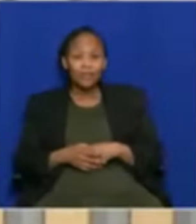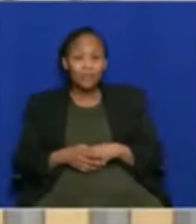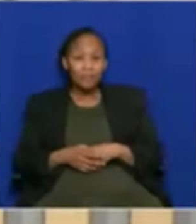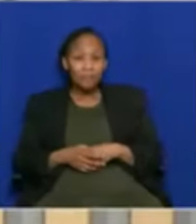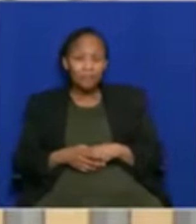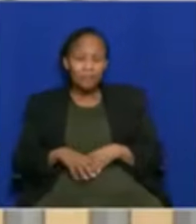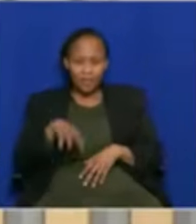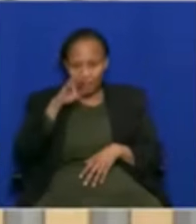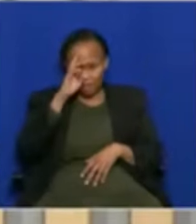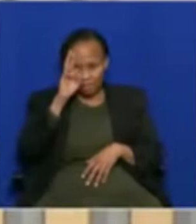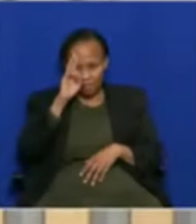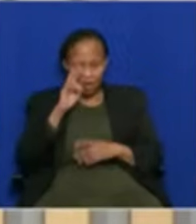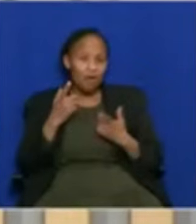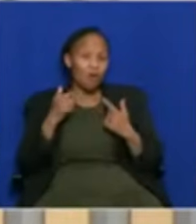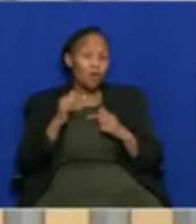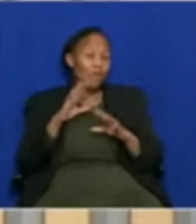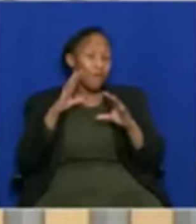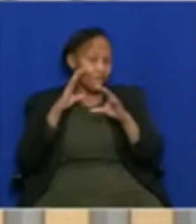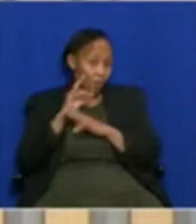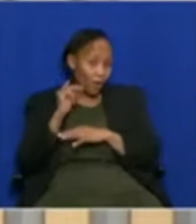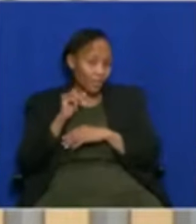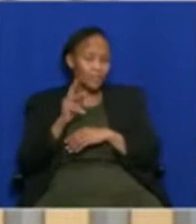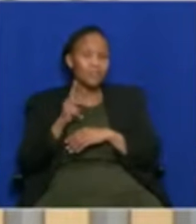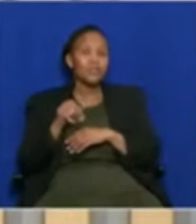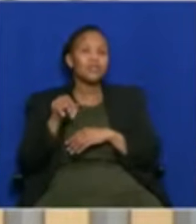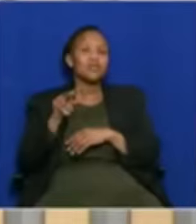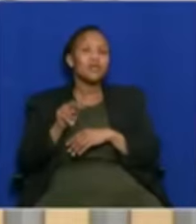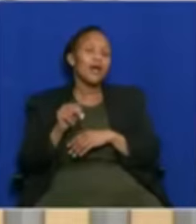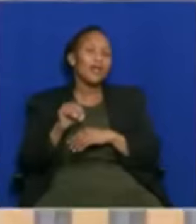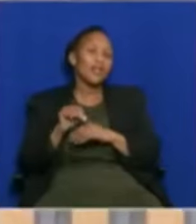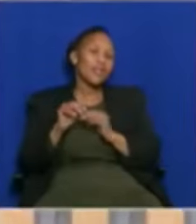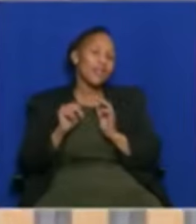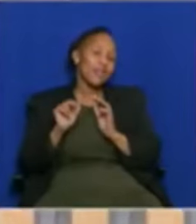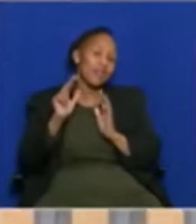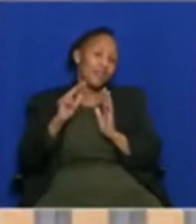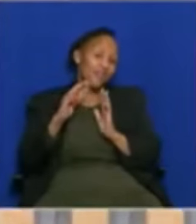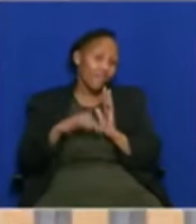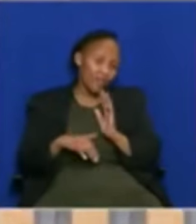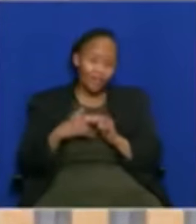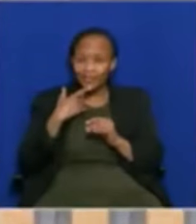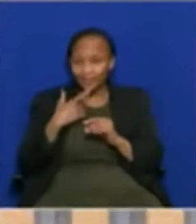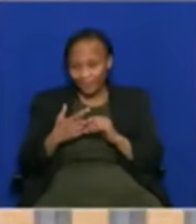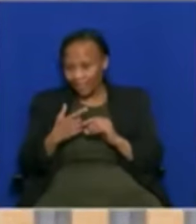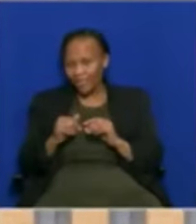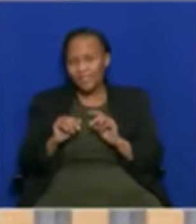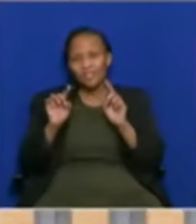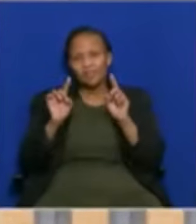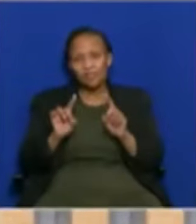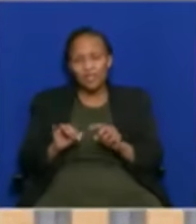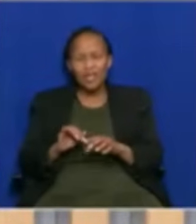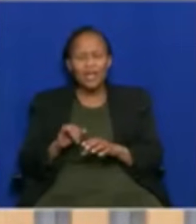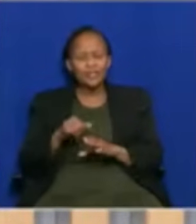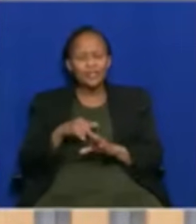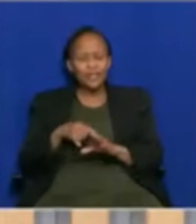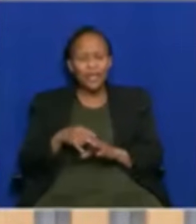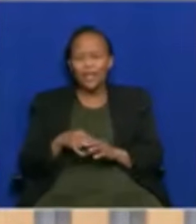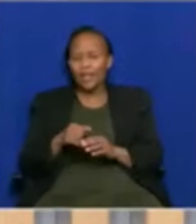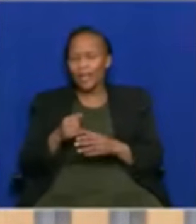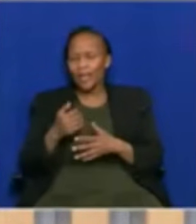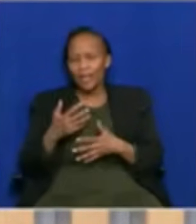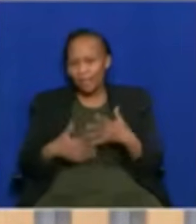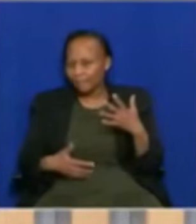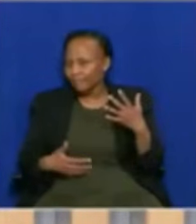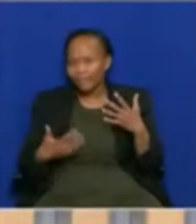says, this is a specialized, this is internal, this is this. And I'm pointing out to you that